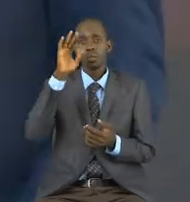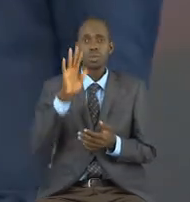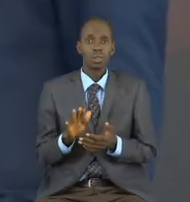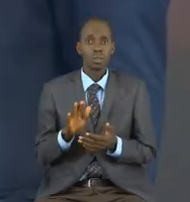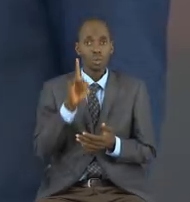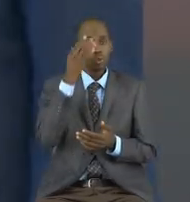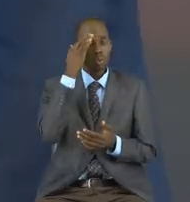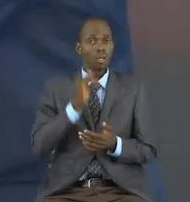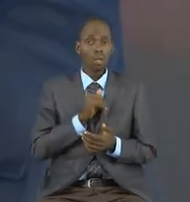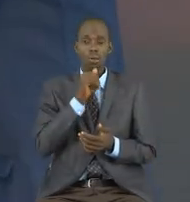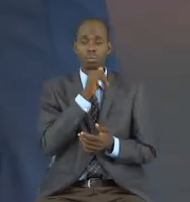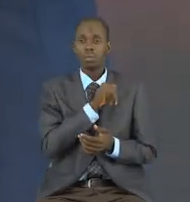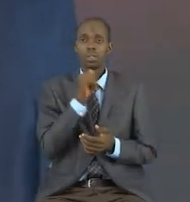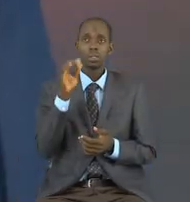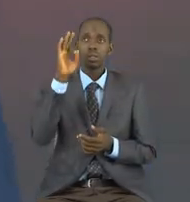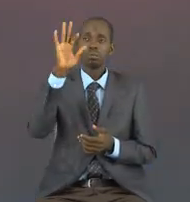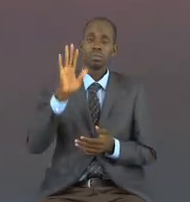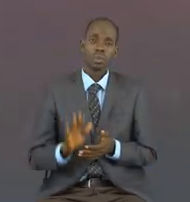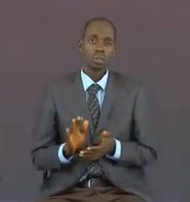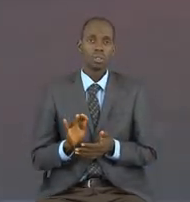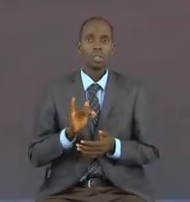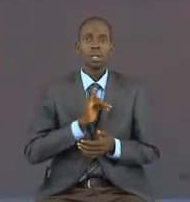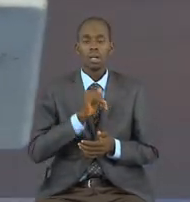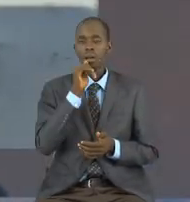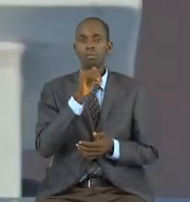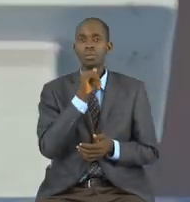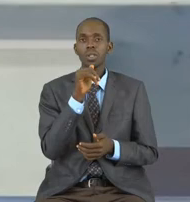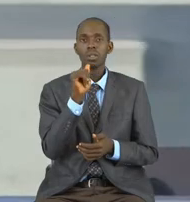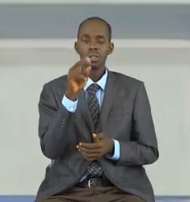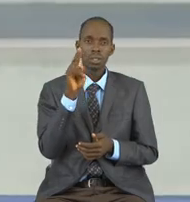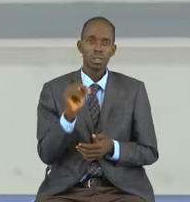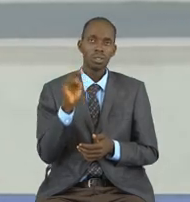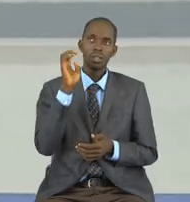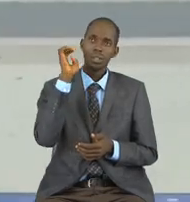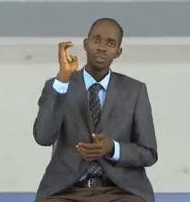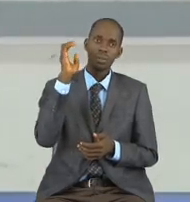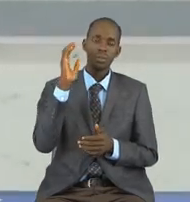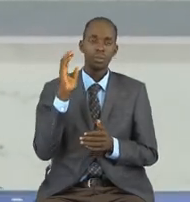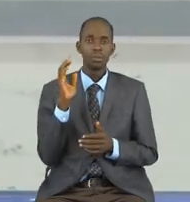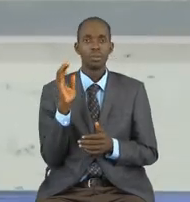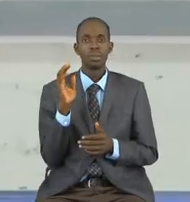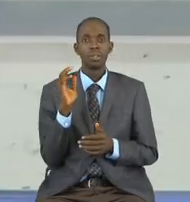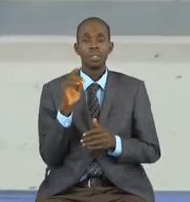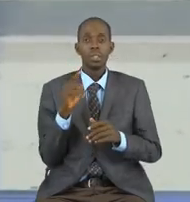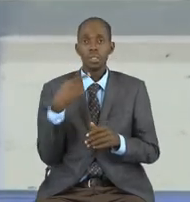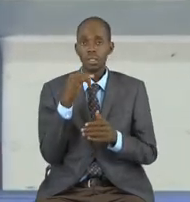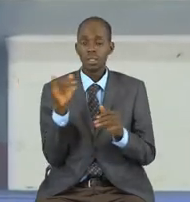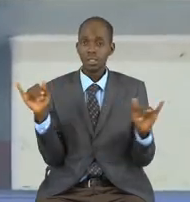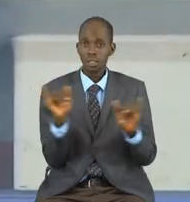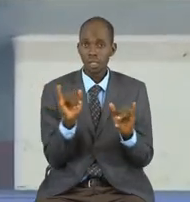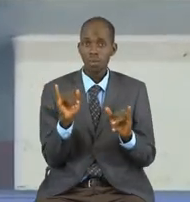preacher. But you know, I'm not an evangelist. The same Holy Spirit coming